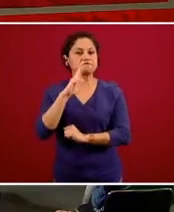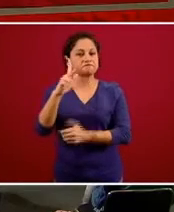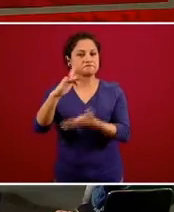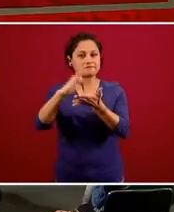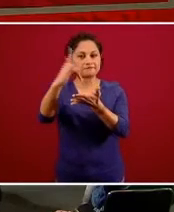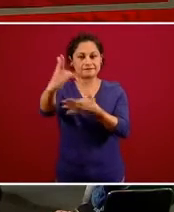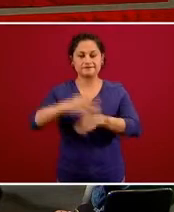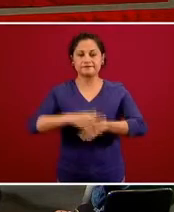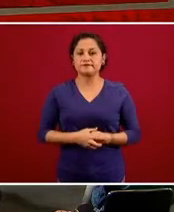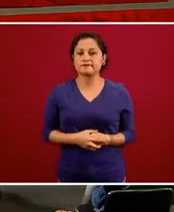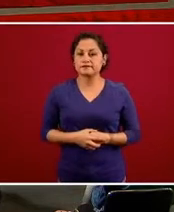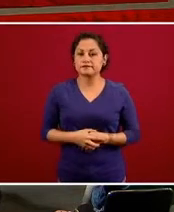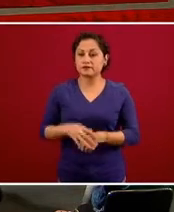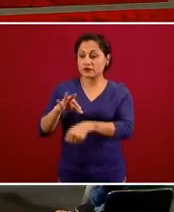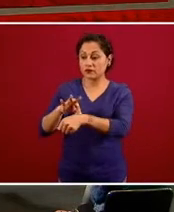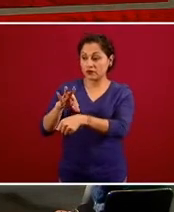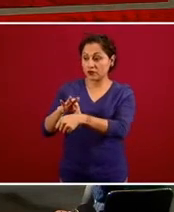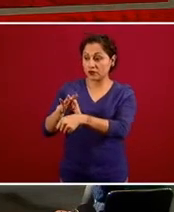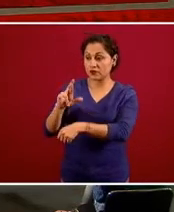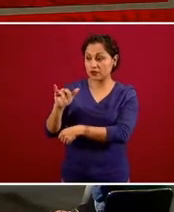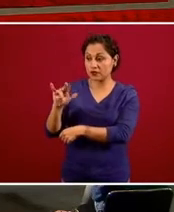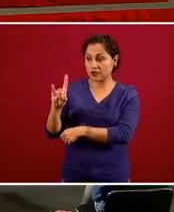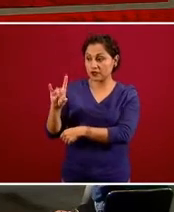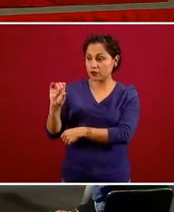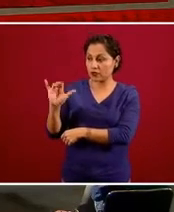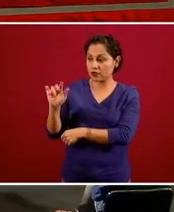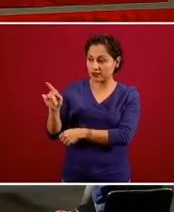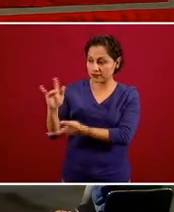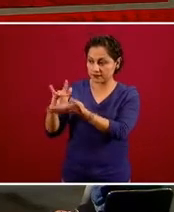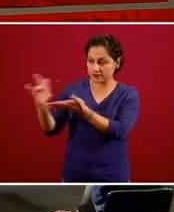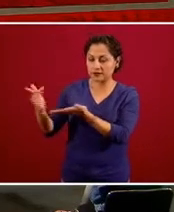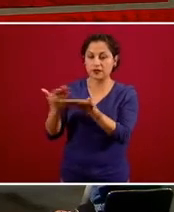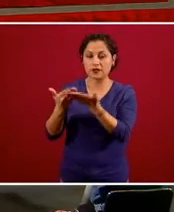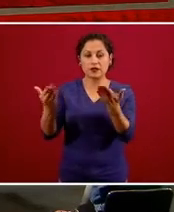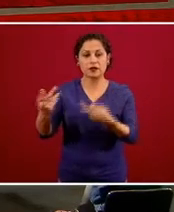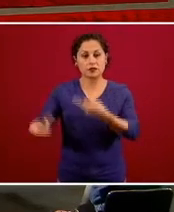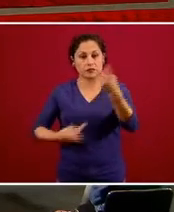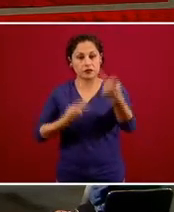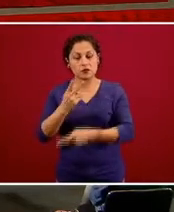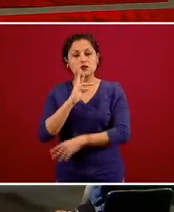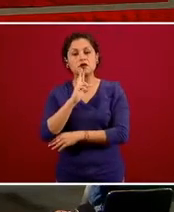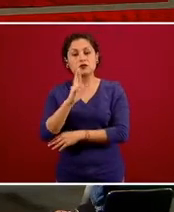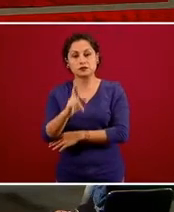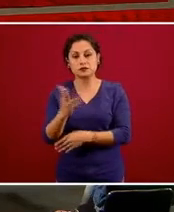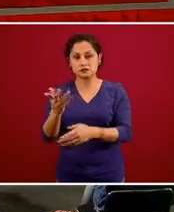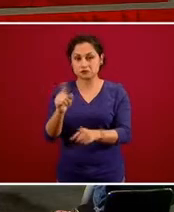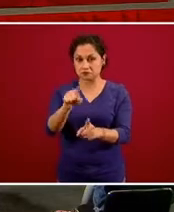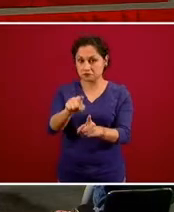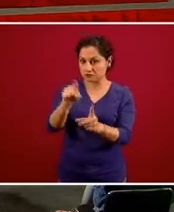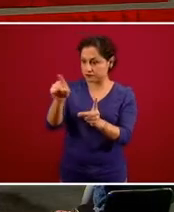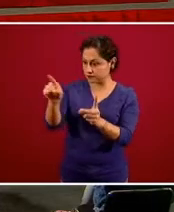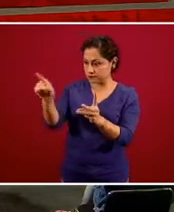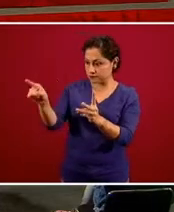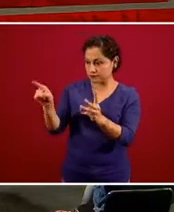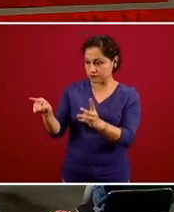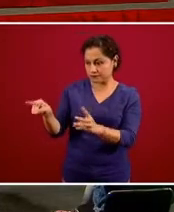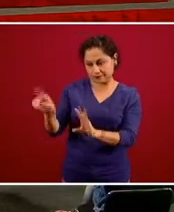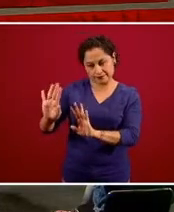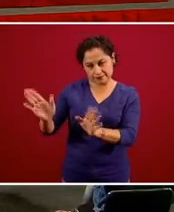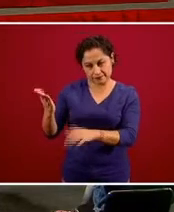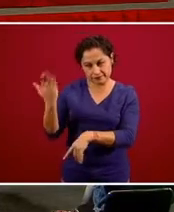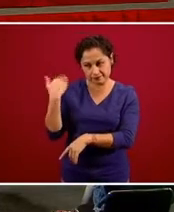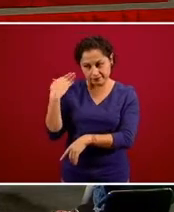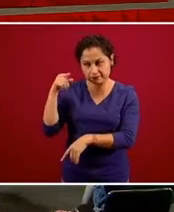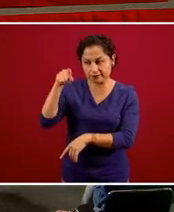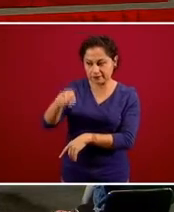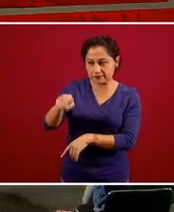we'll be doing better. Thank you very much. Let's begin with the Q&A period. You and you and you and then you. You asked